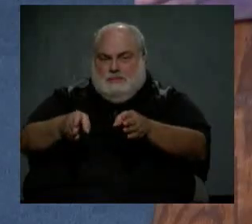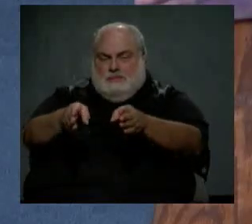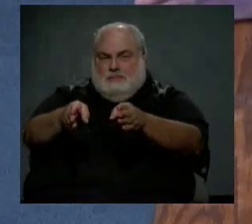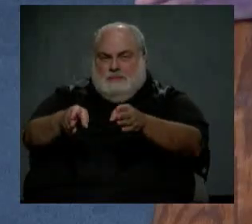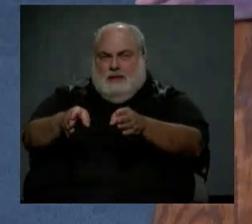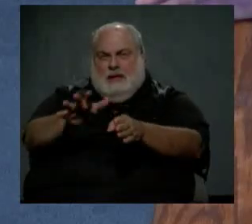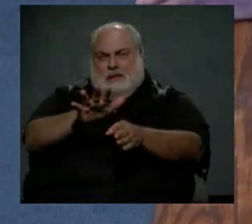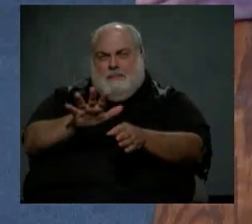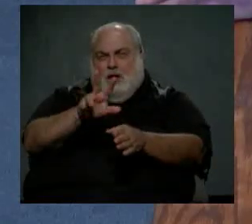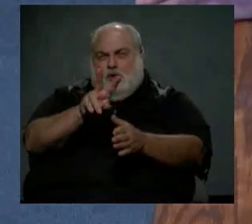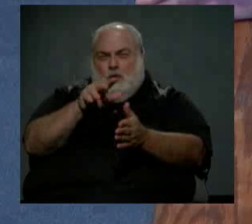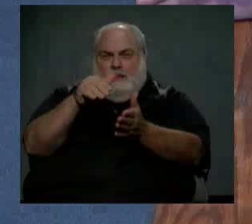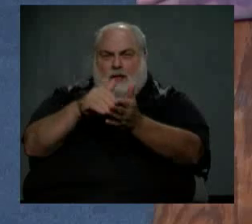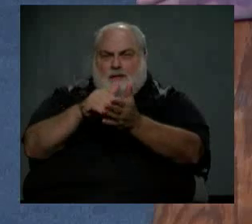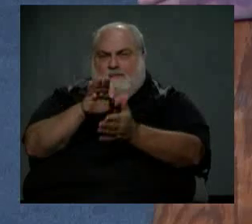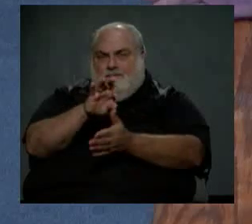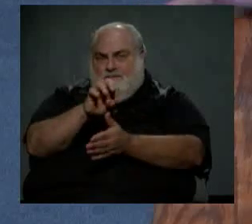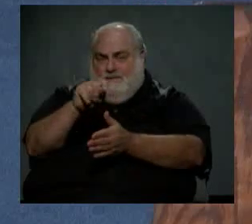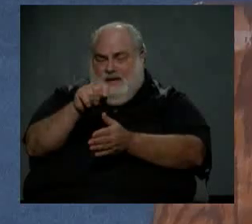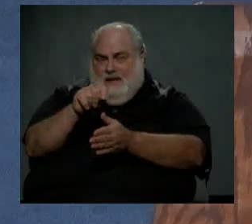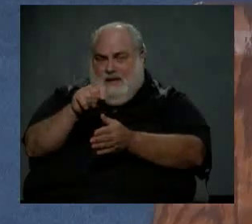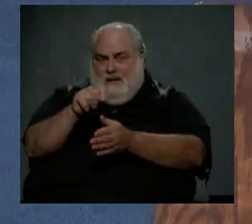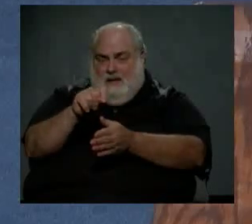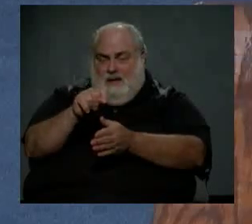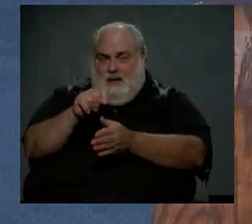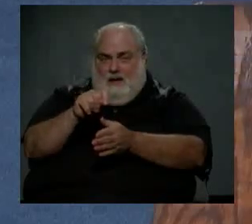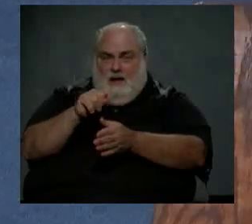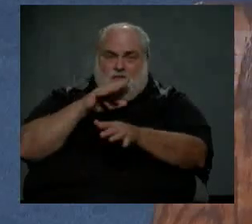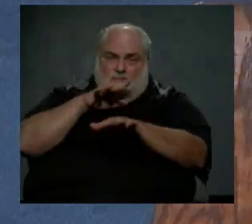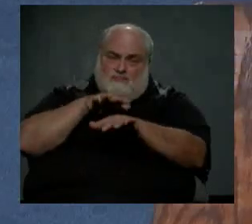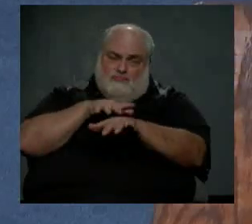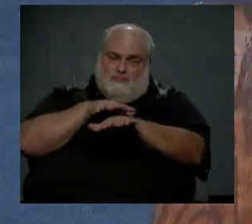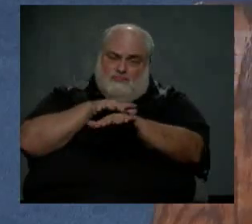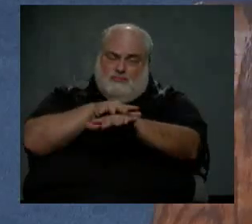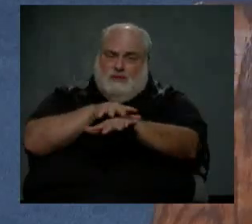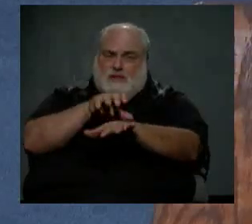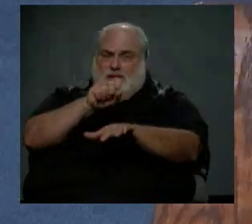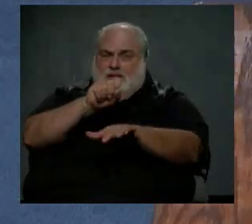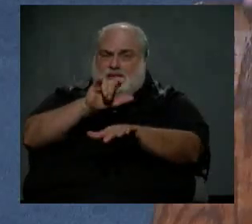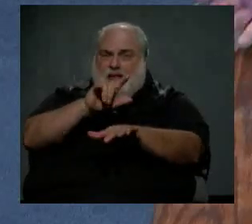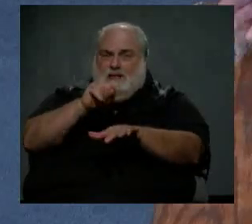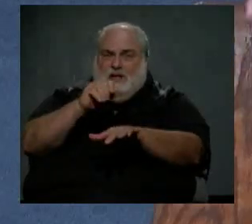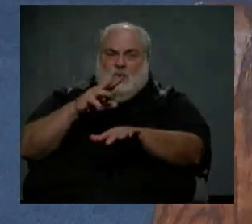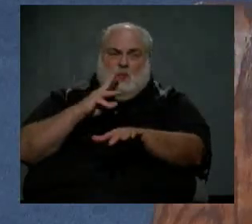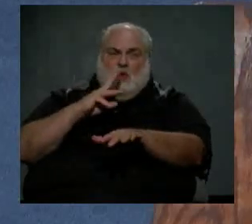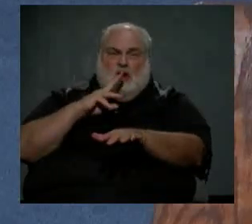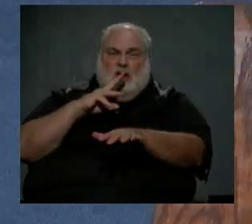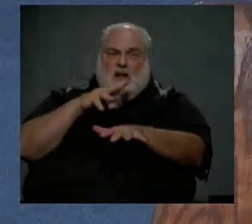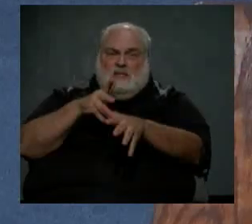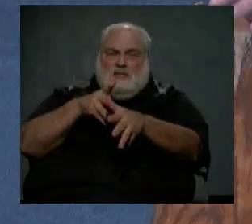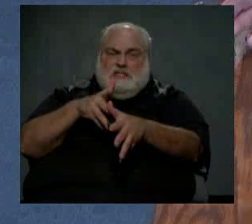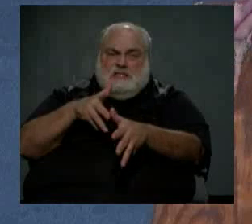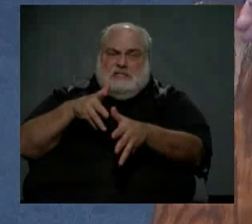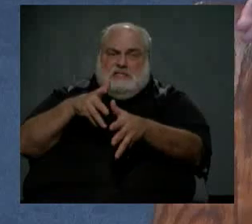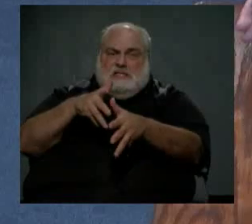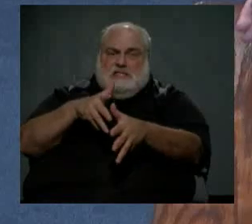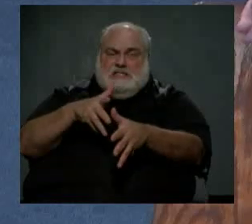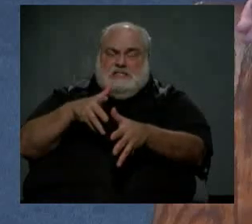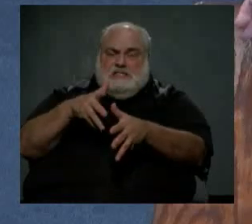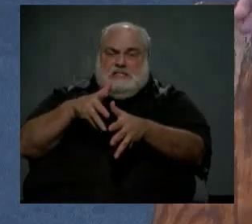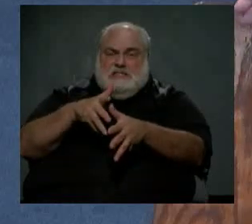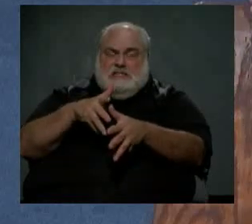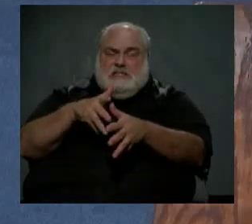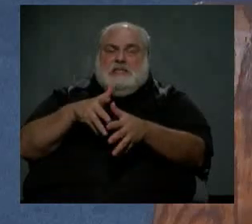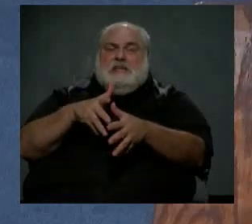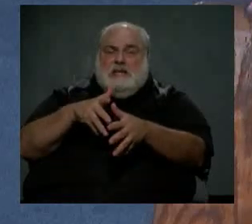little over 2,000 feet of channel that is silted in, and it's got standing water, stagnant water, and this is the project that